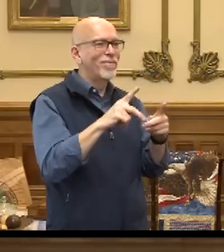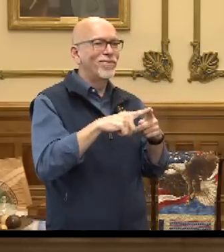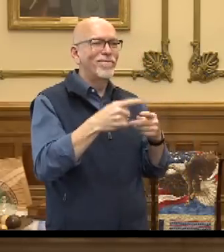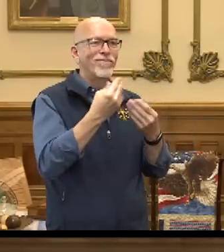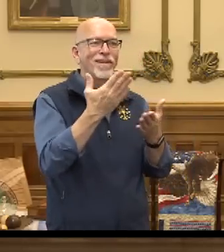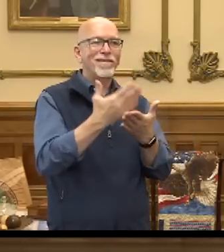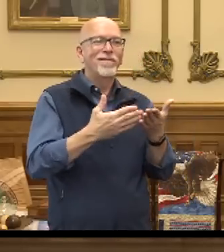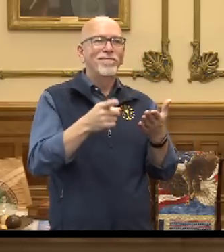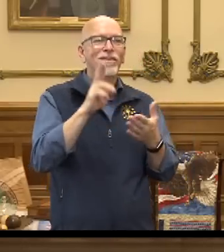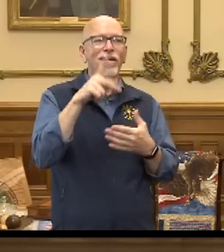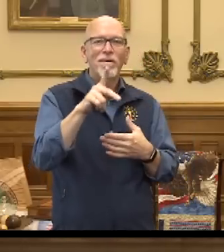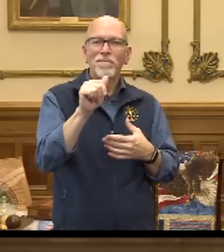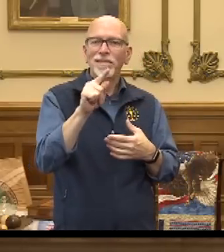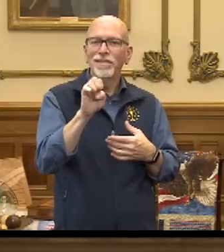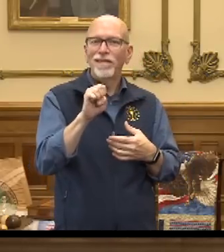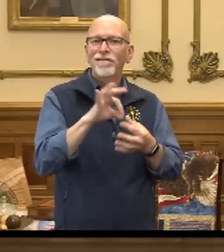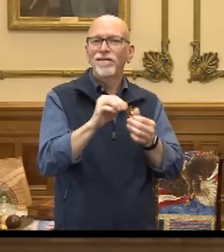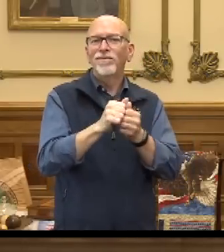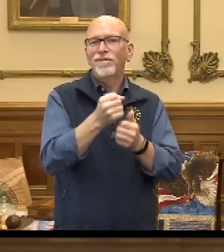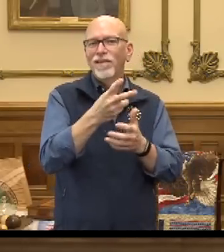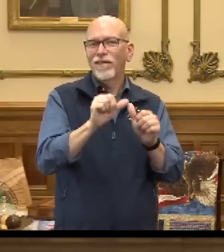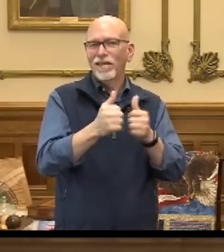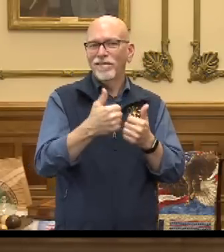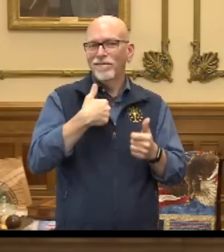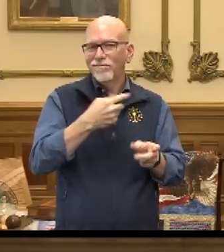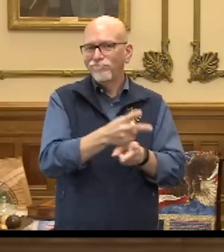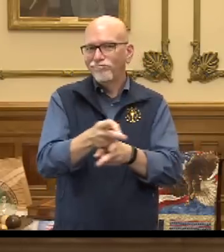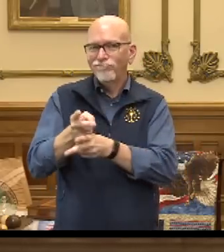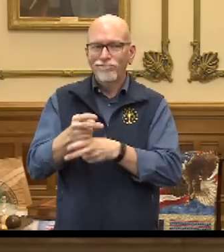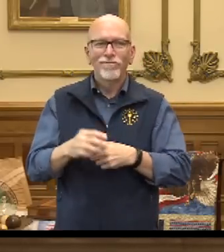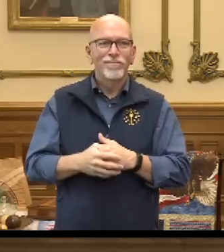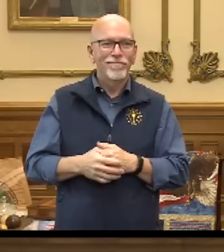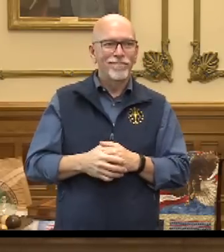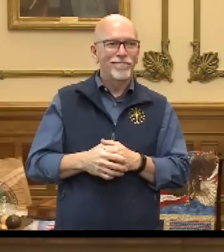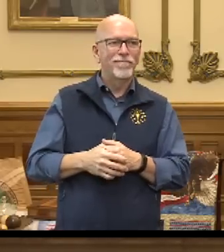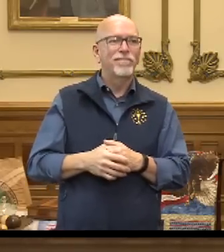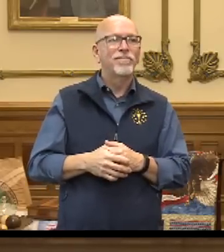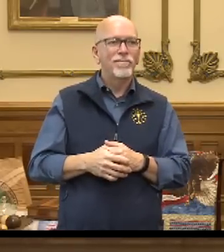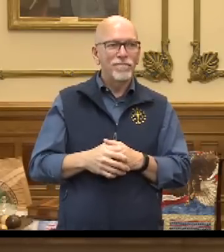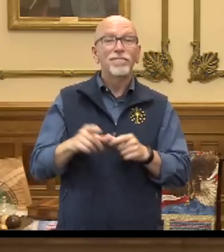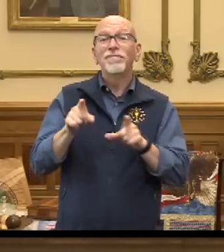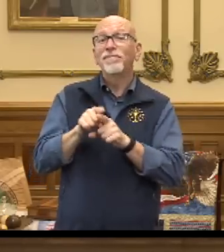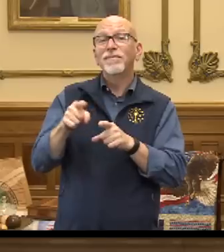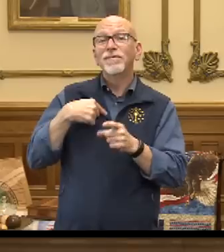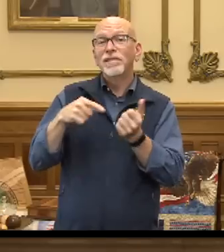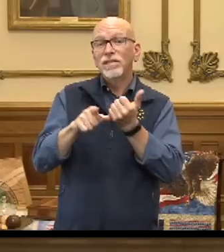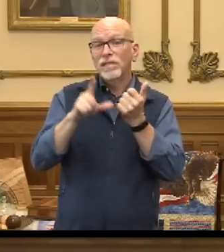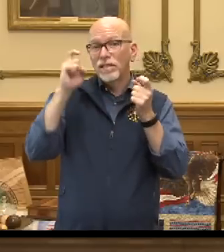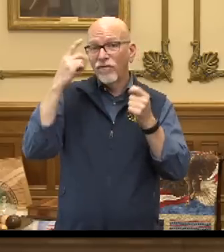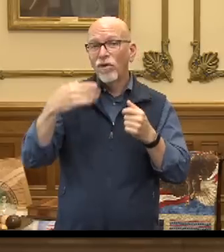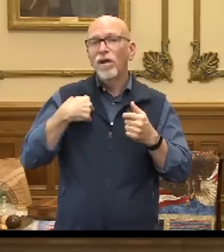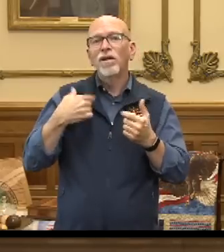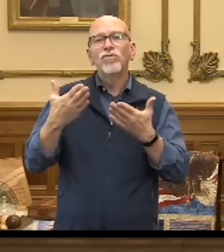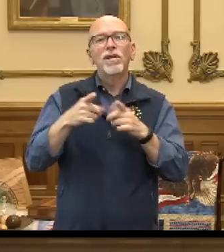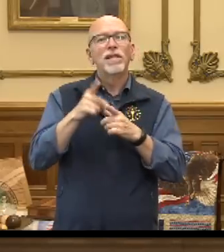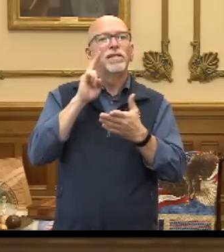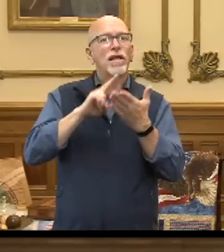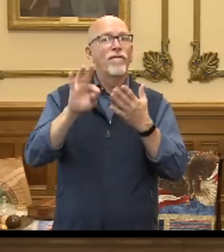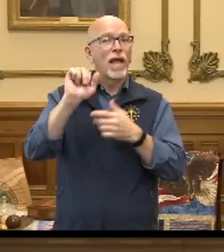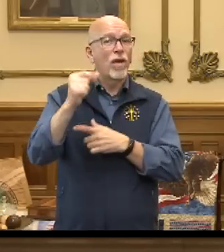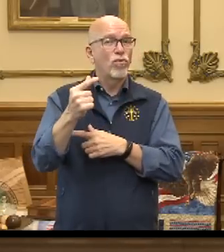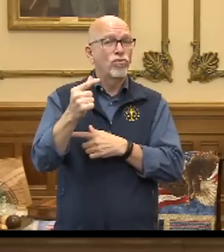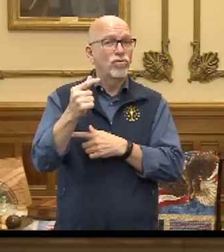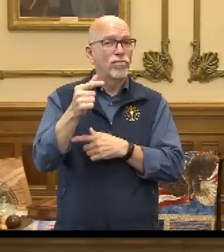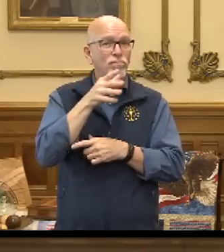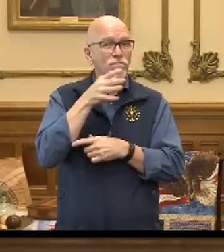provide some updates on several of the agencies I oversee. As Lieutenant Governor, I serve as Secretary of Agriculture